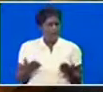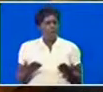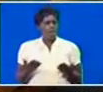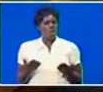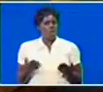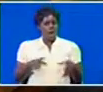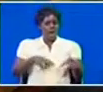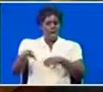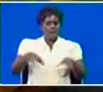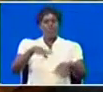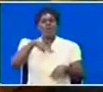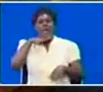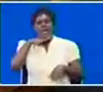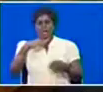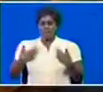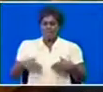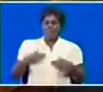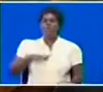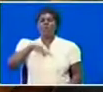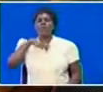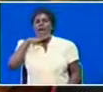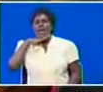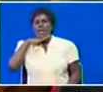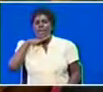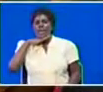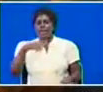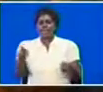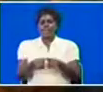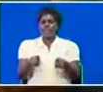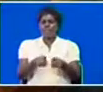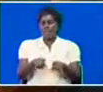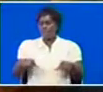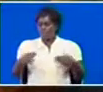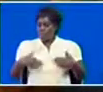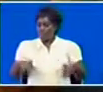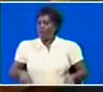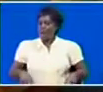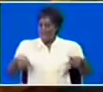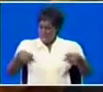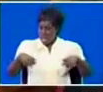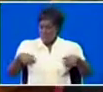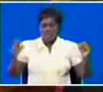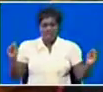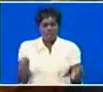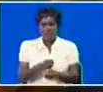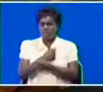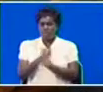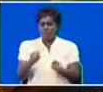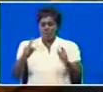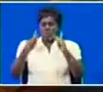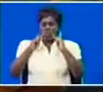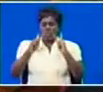losing animals, losing lives, losing breadwinners, and even those who are still alive, not being able to